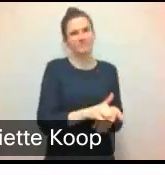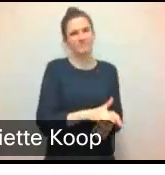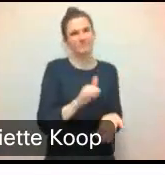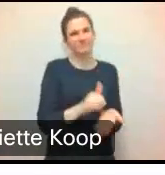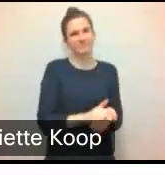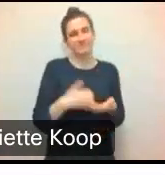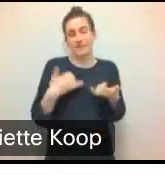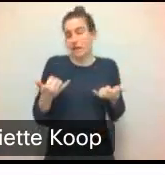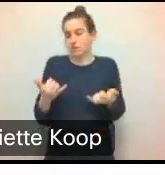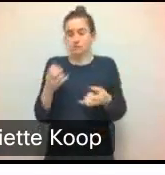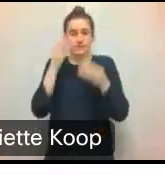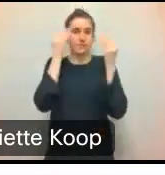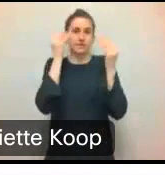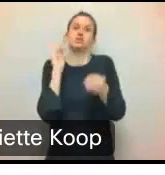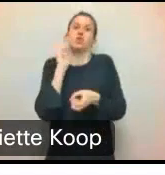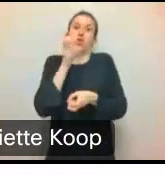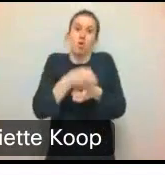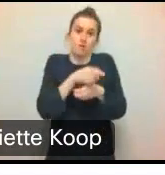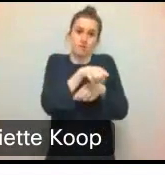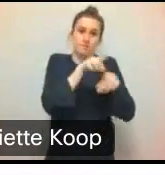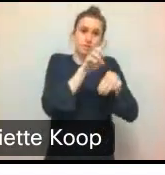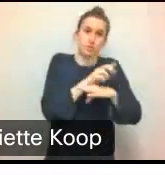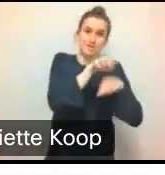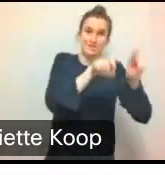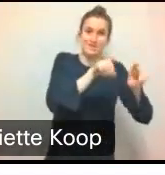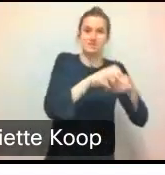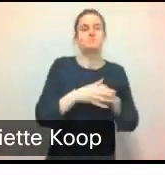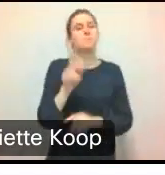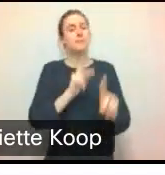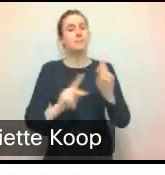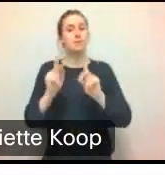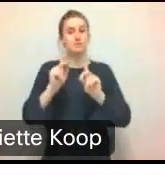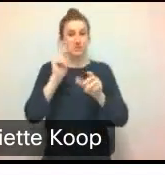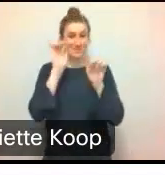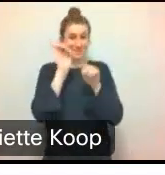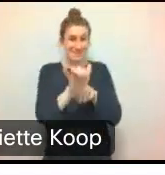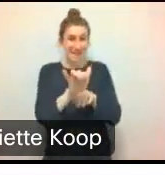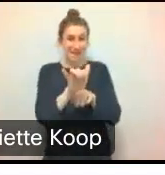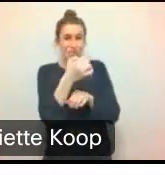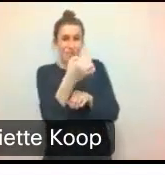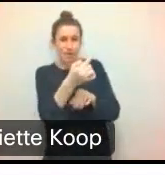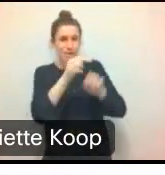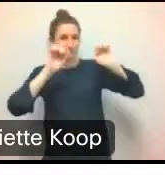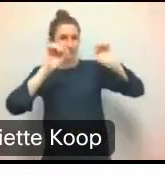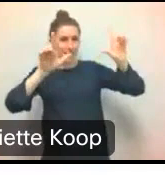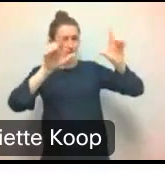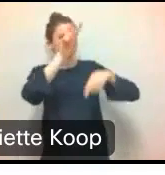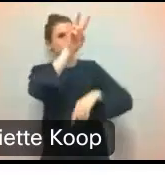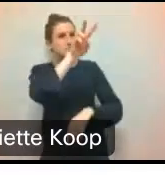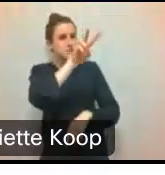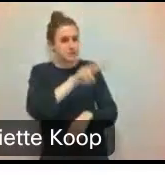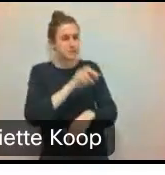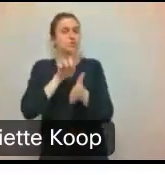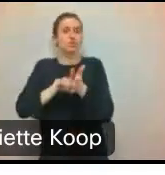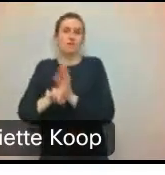simple. People often don't get off the page and they forget about verifying that information, going someplace else.